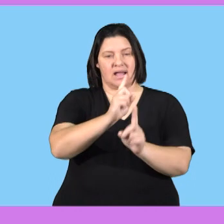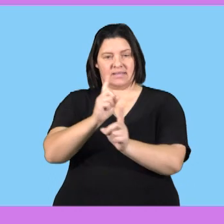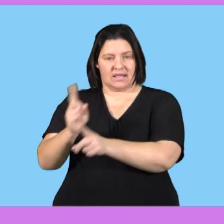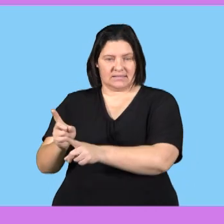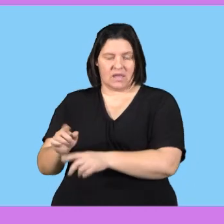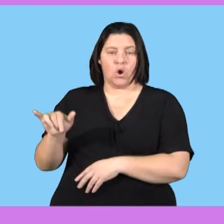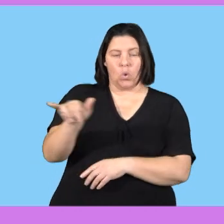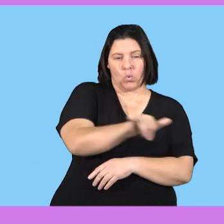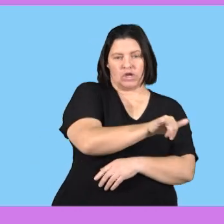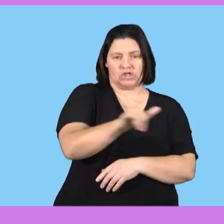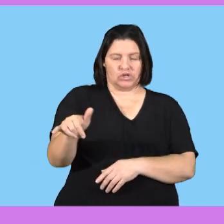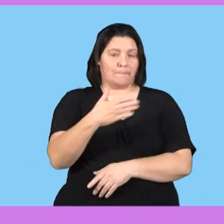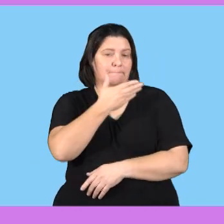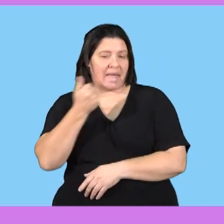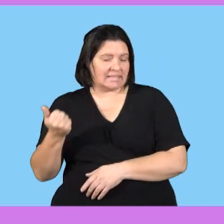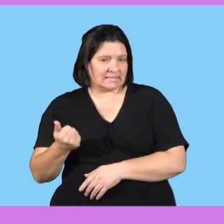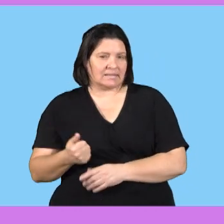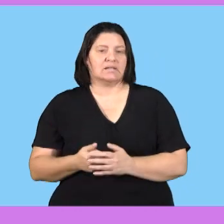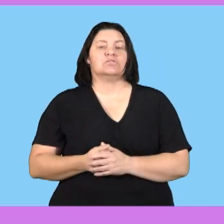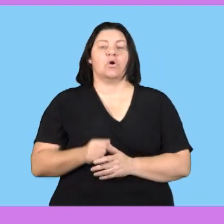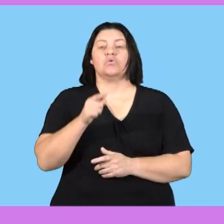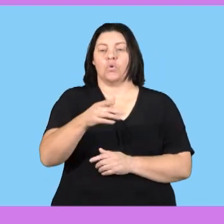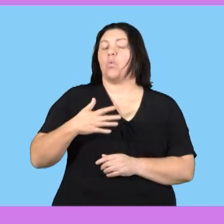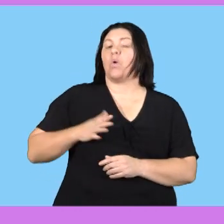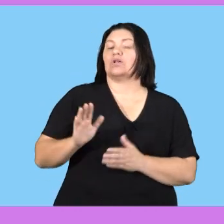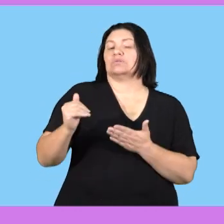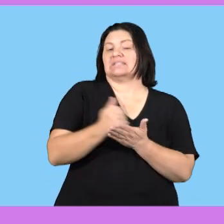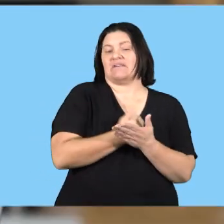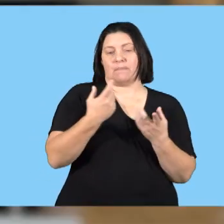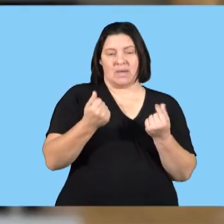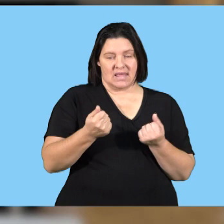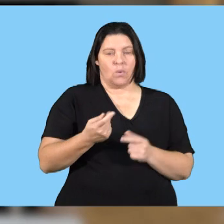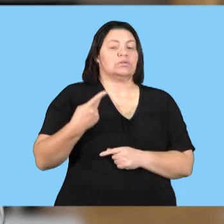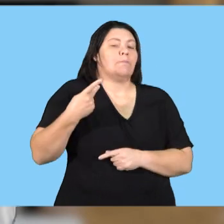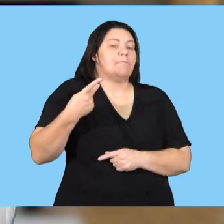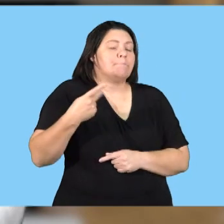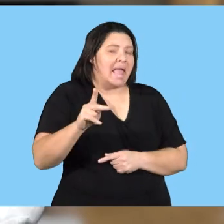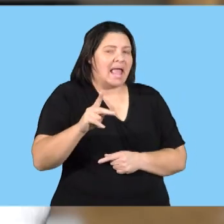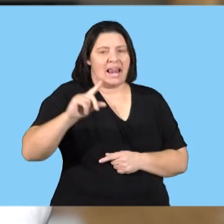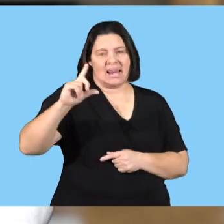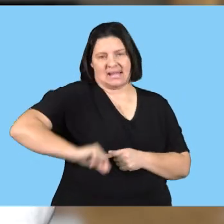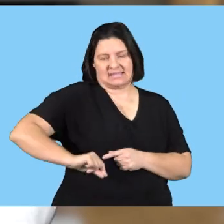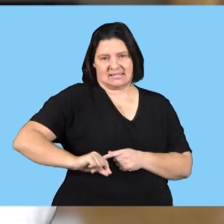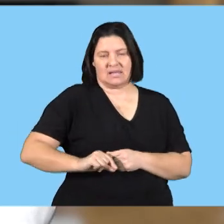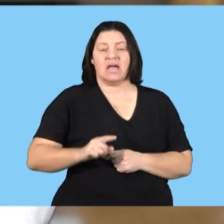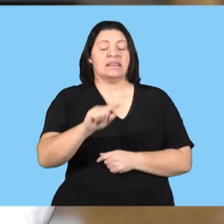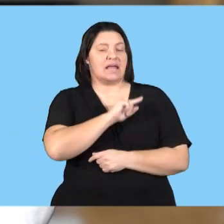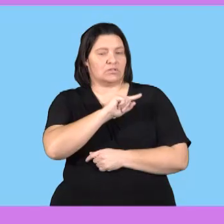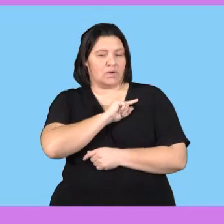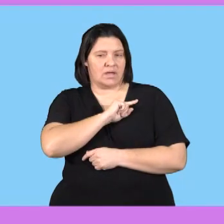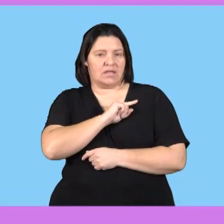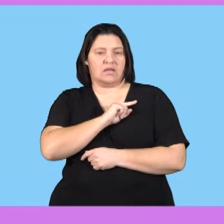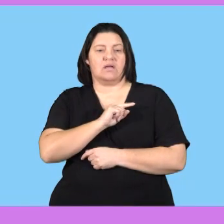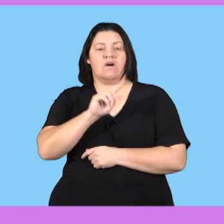answers here, which plan will be the best for you? Remember, you want to save money. You want to pay the least you can.